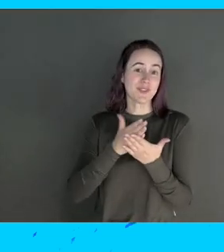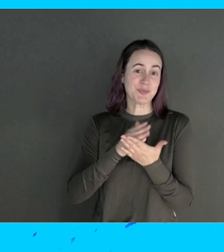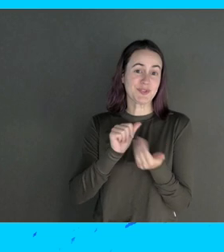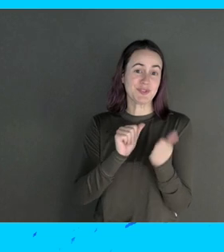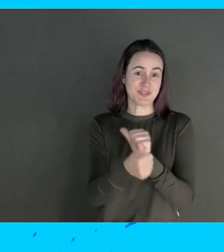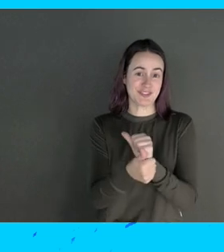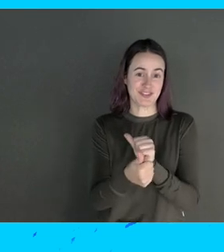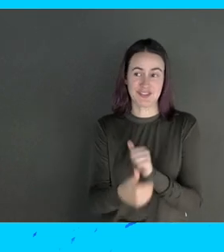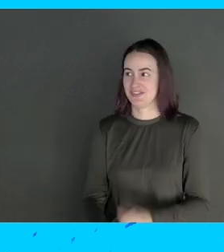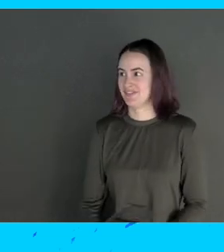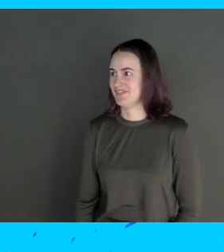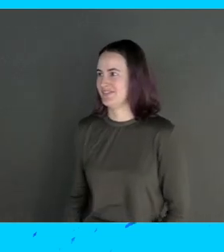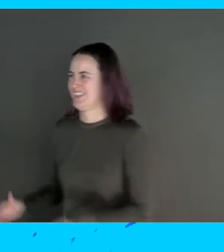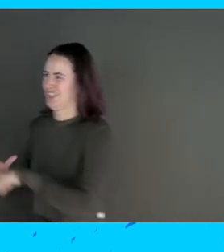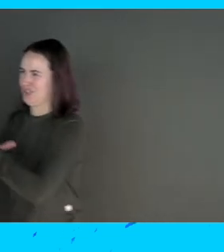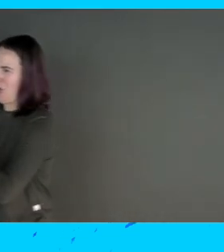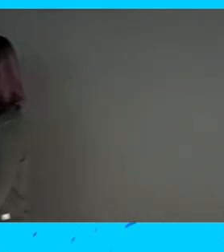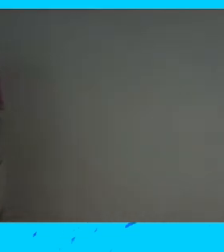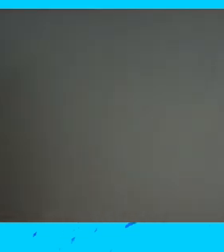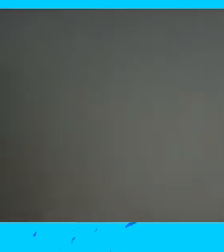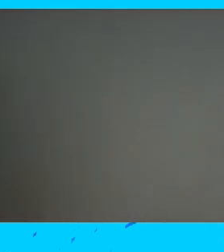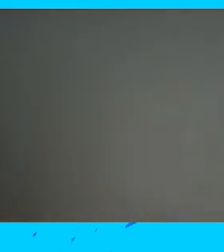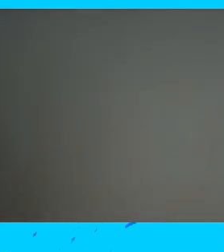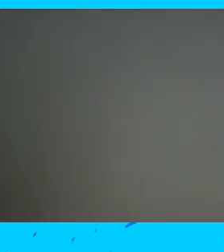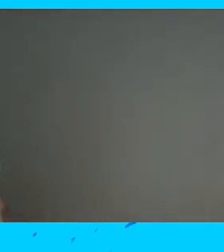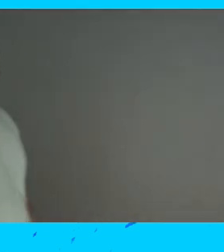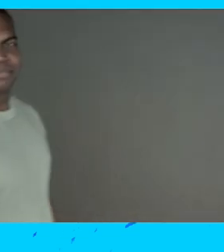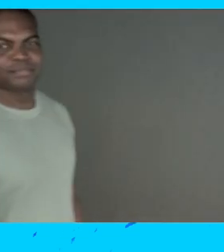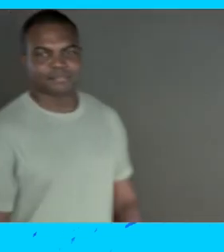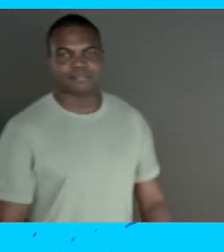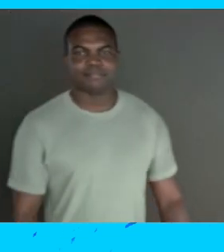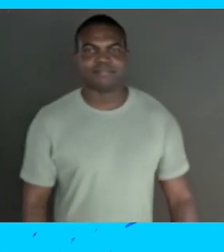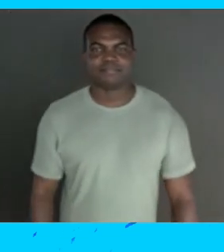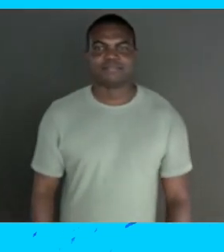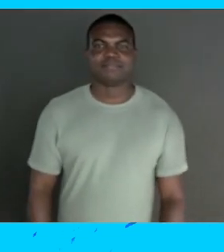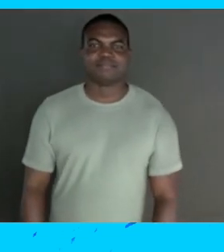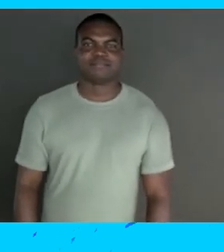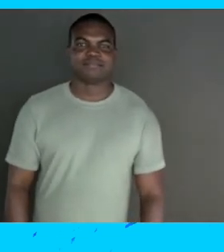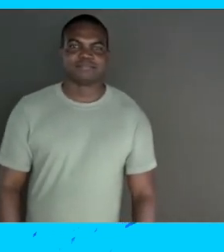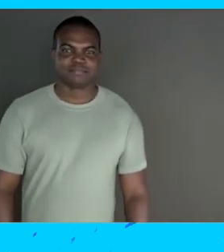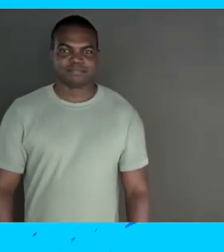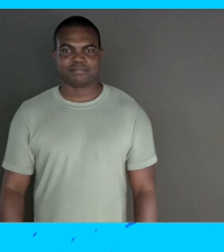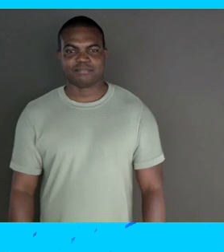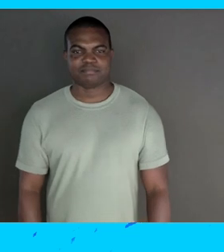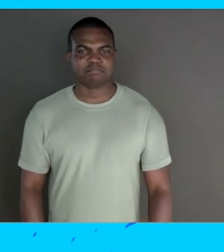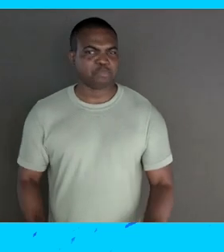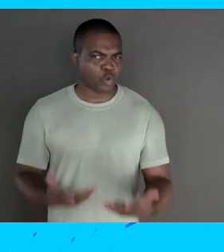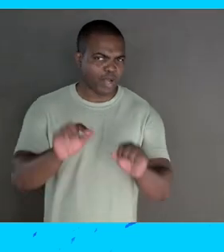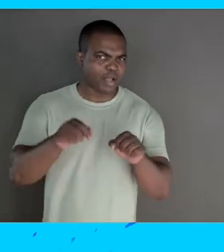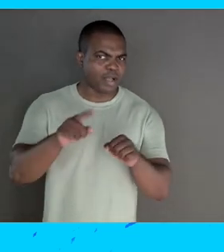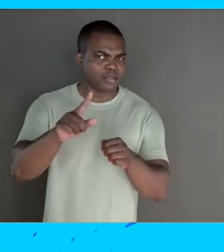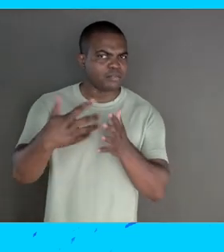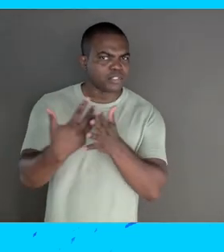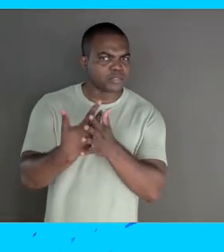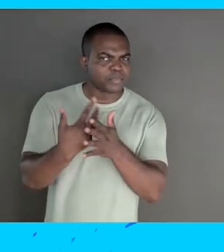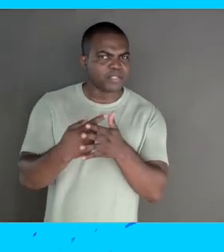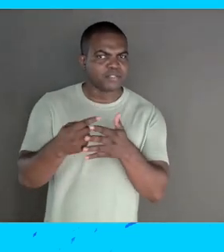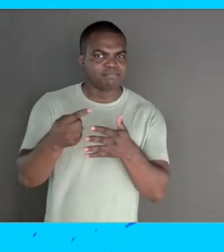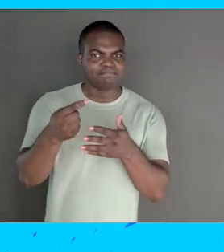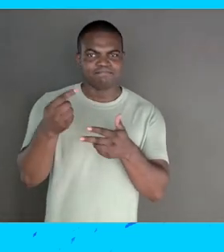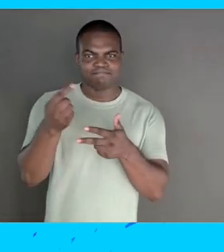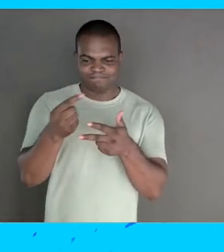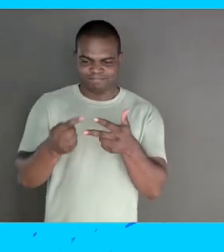detailed answer. Just quickly, a second question, if you can just tell us, can you three ways in which digital